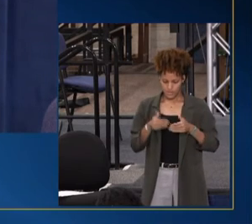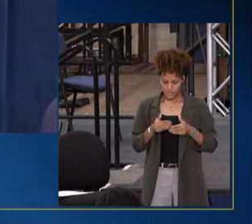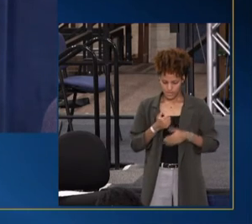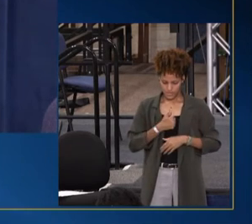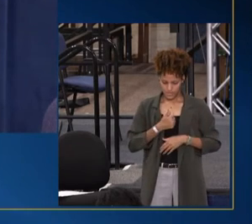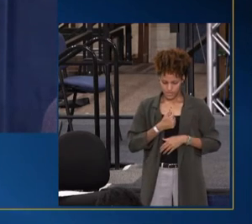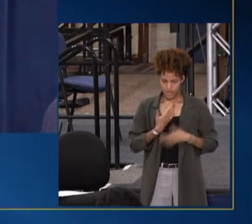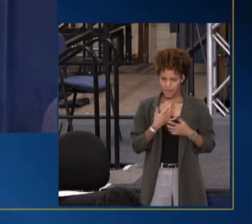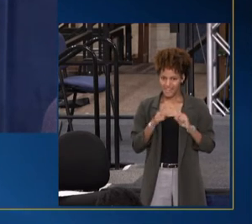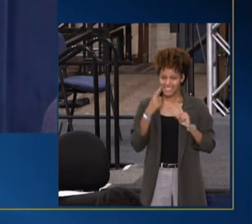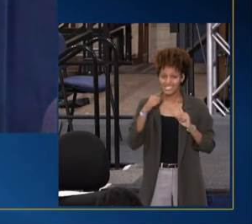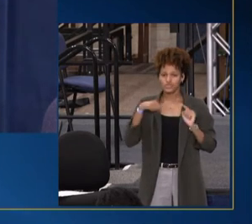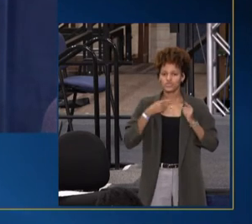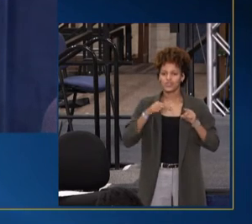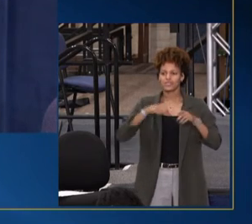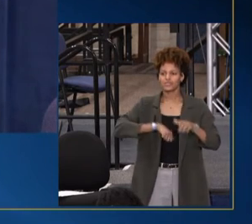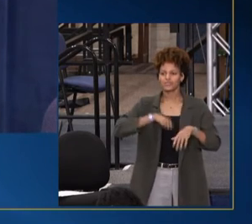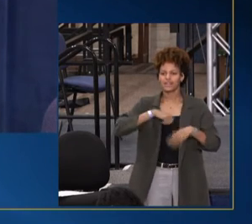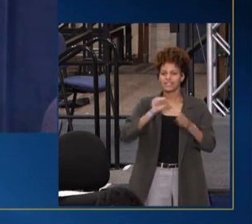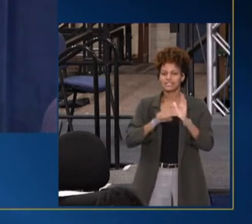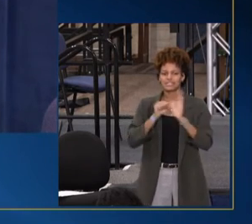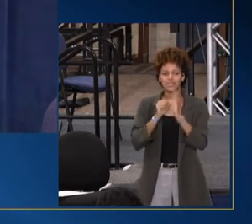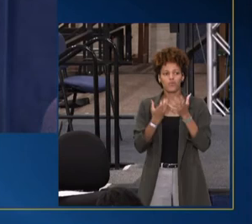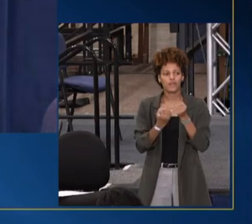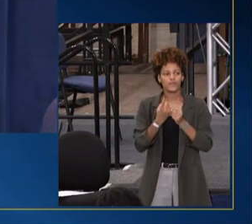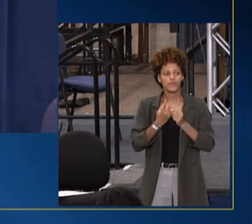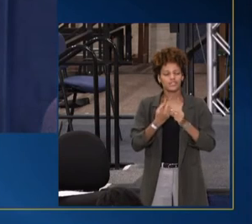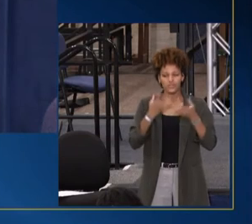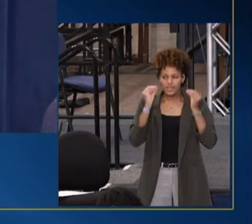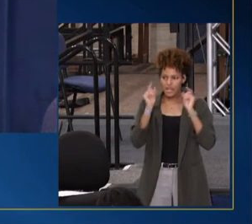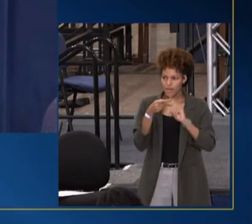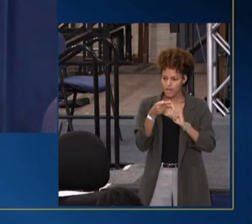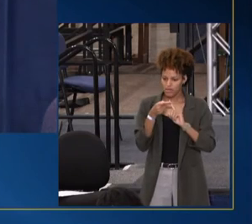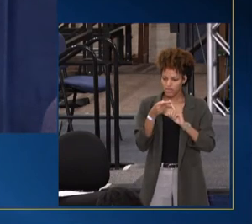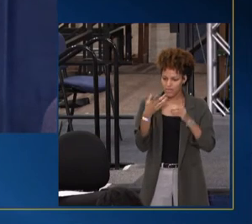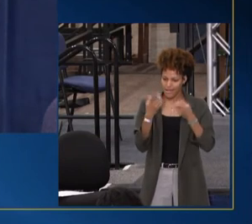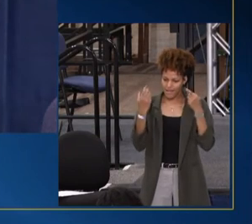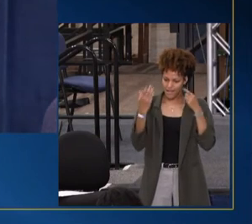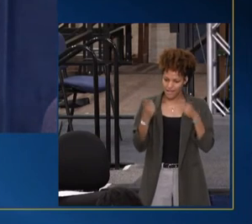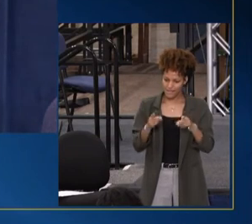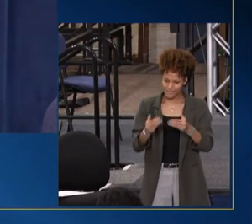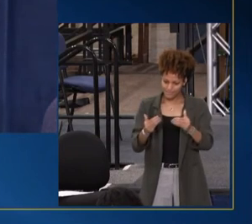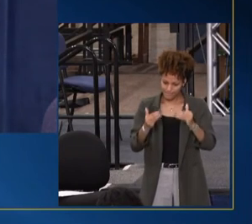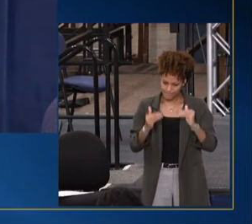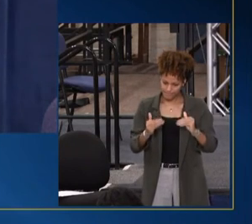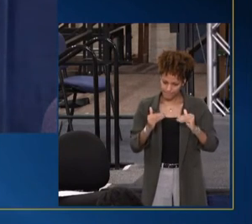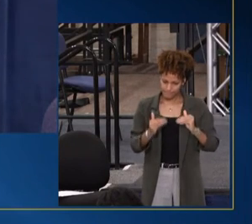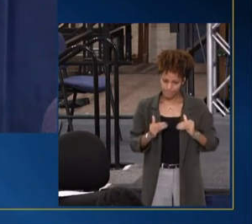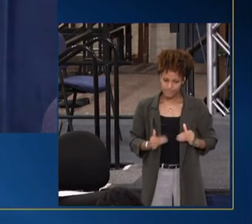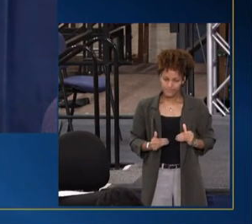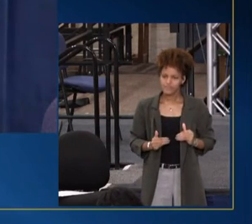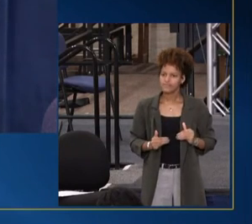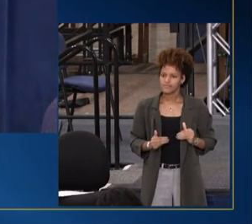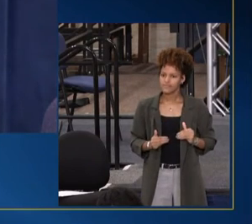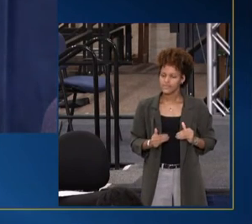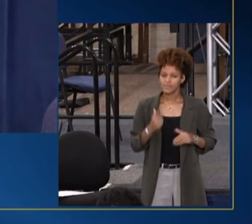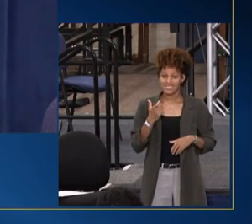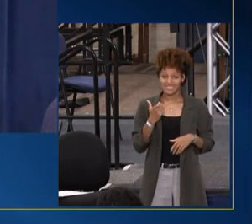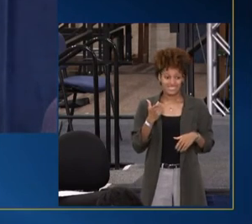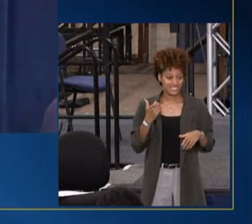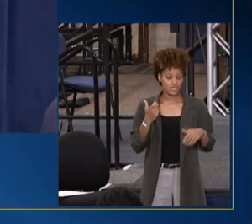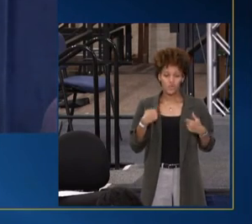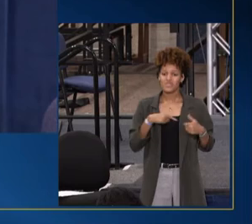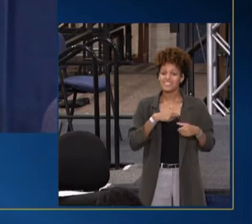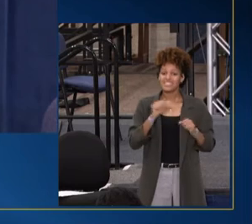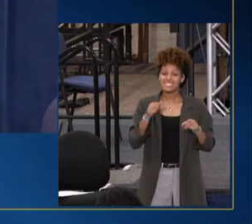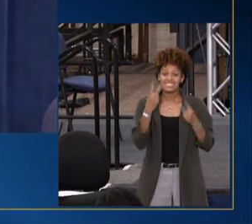during this Pride season, I want us to be thinking about what is going to be happening next. Because this stuff, it's not, you know, we can